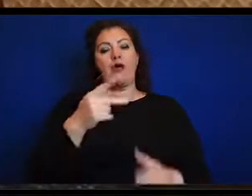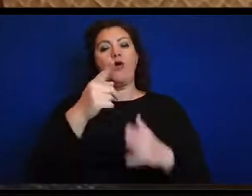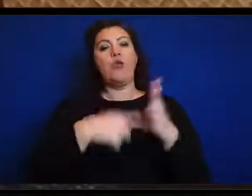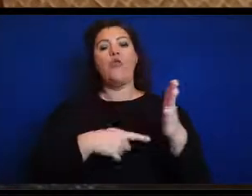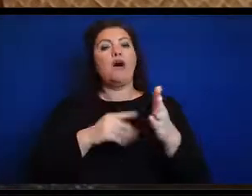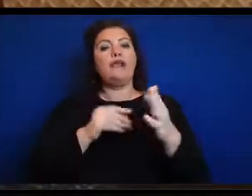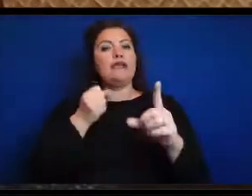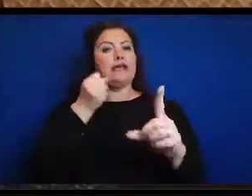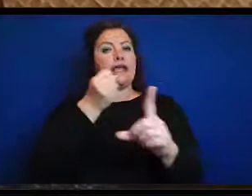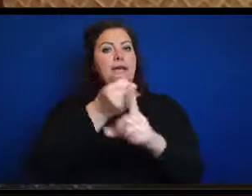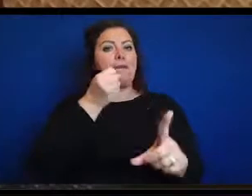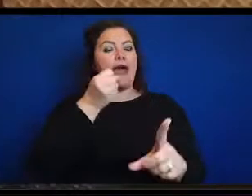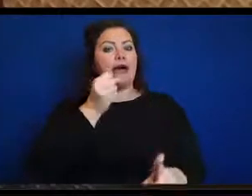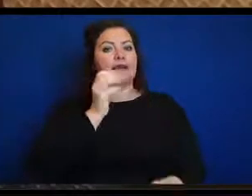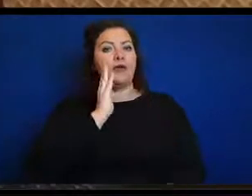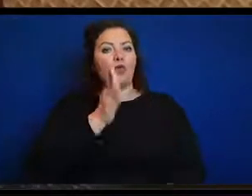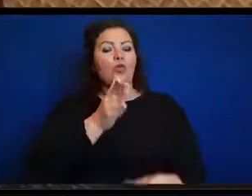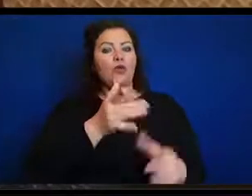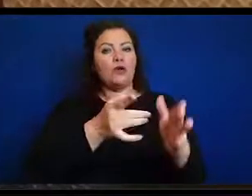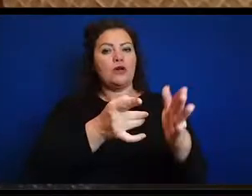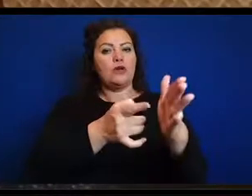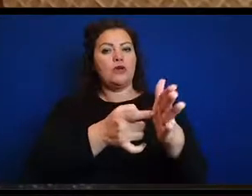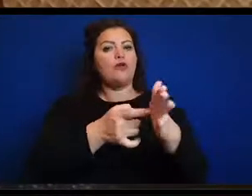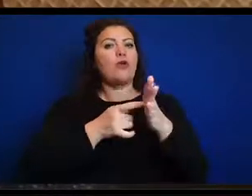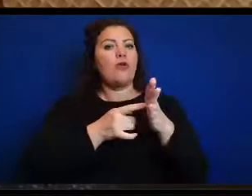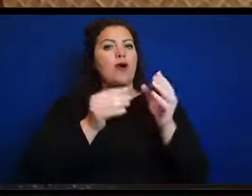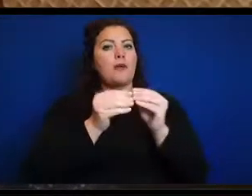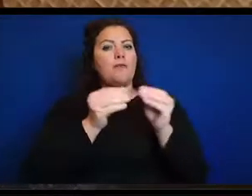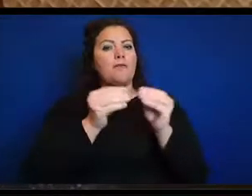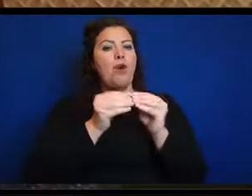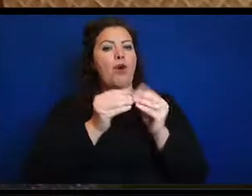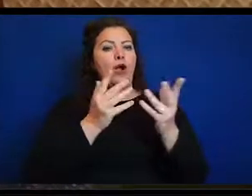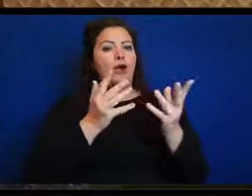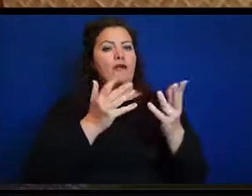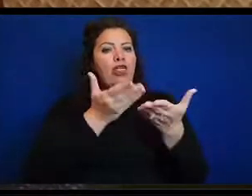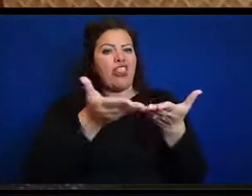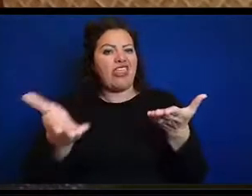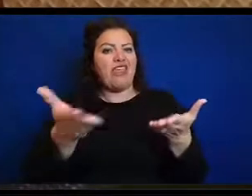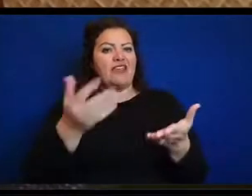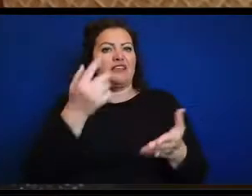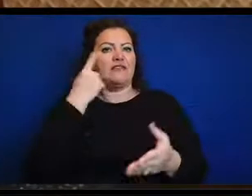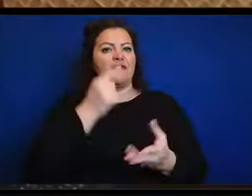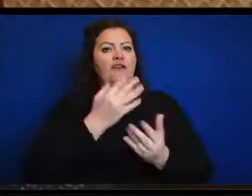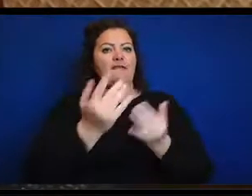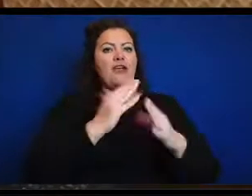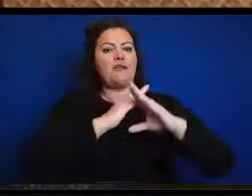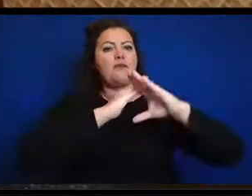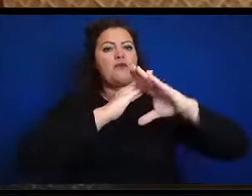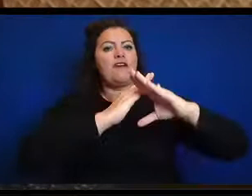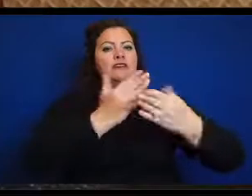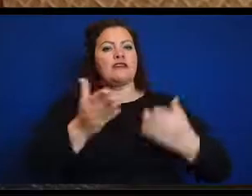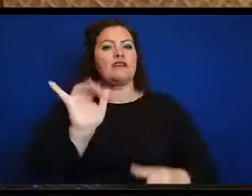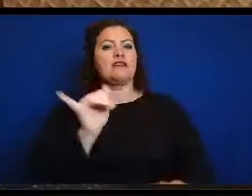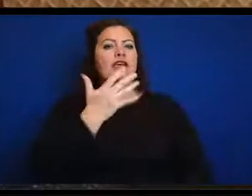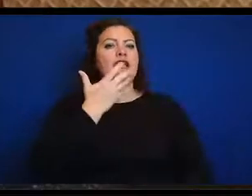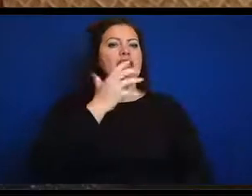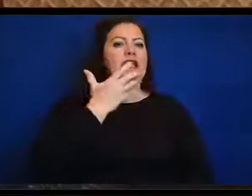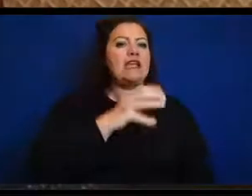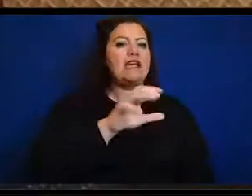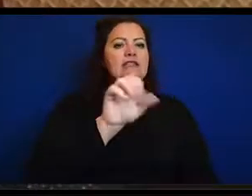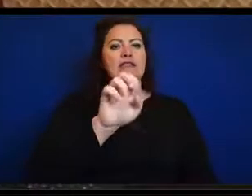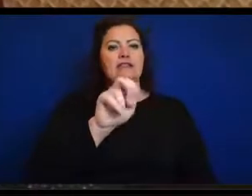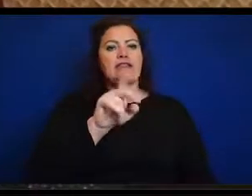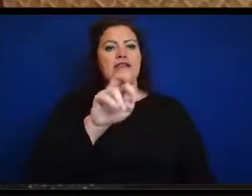impact would require further installations of fire prevention mechanisms such as heat sensors and